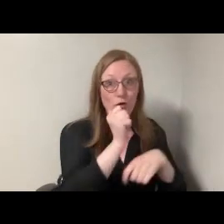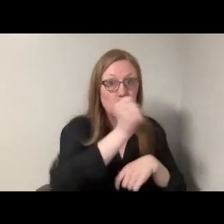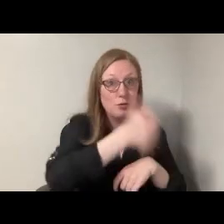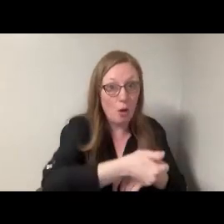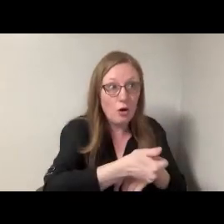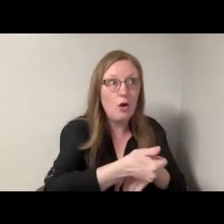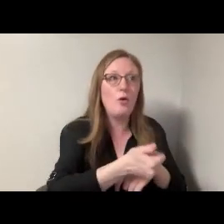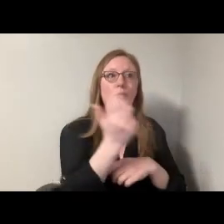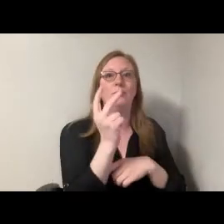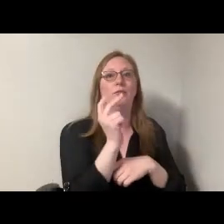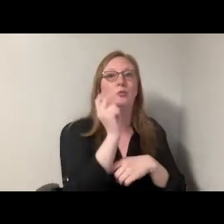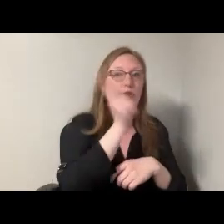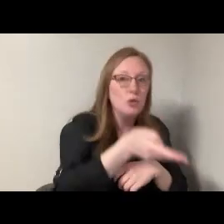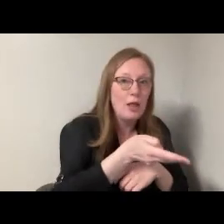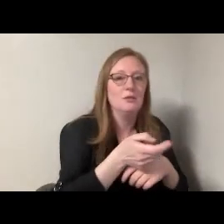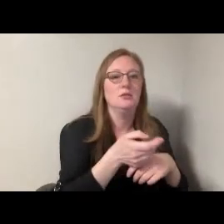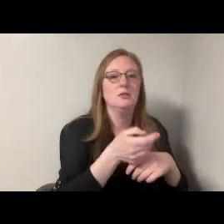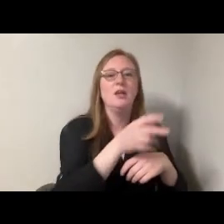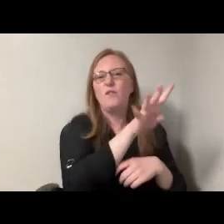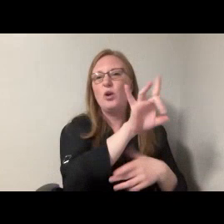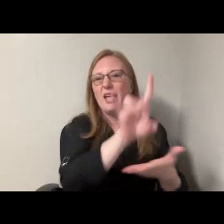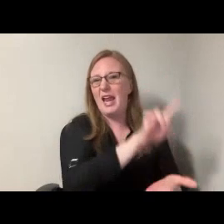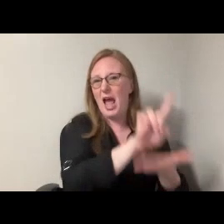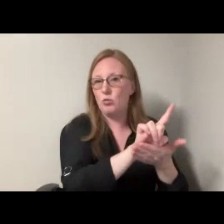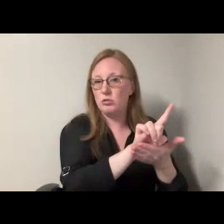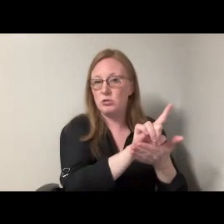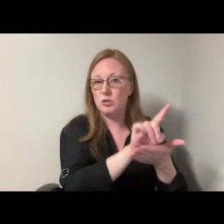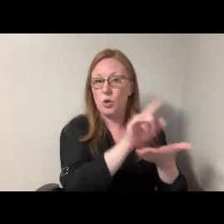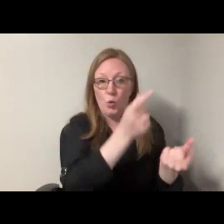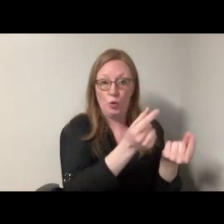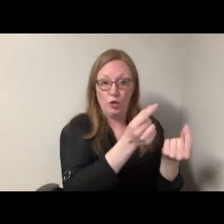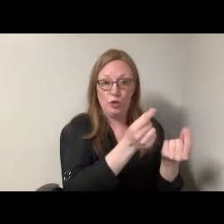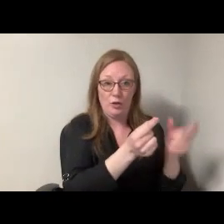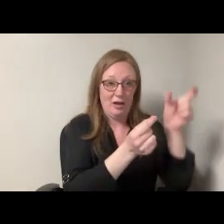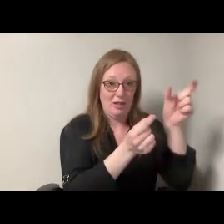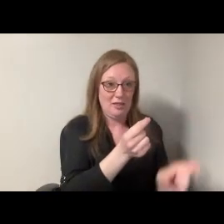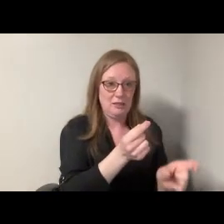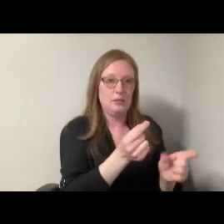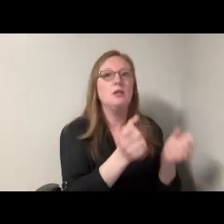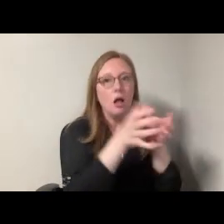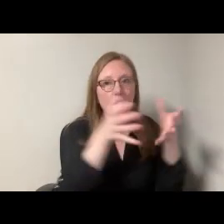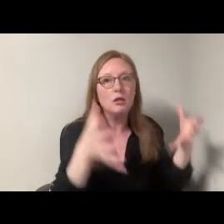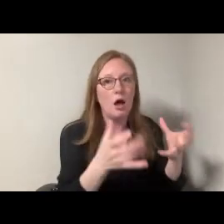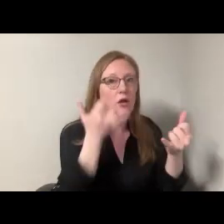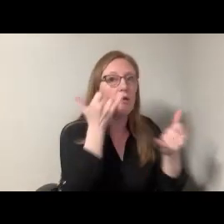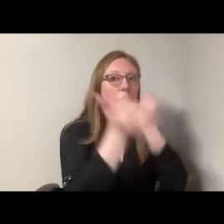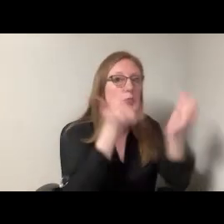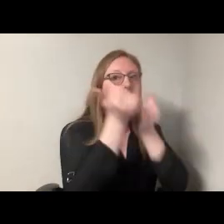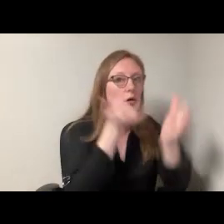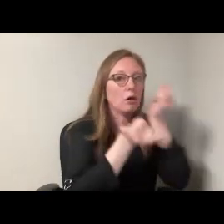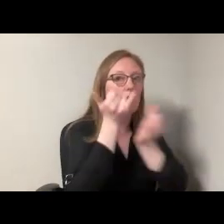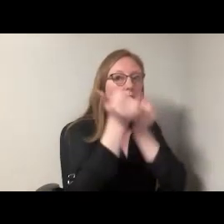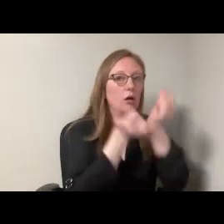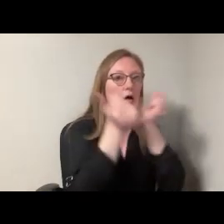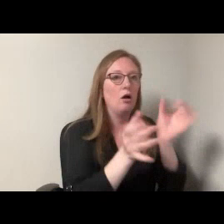after, for the next 48 hours. Those are what you're doing is you're doing conference calls. In conference calls, if